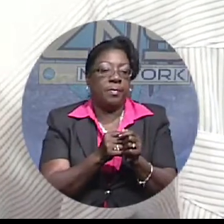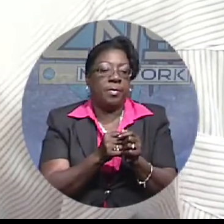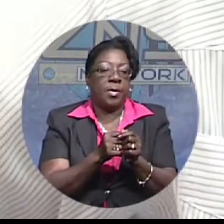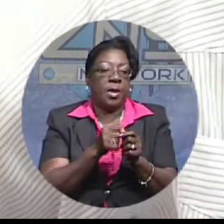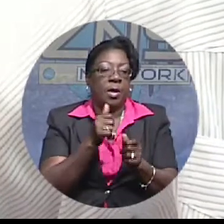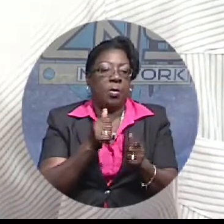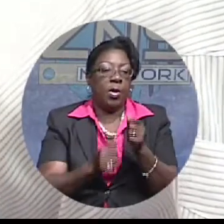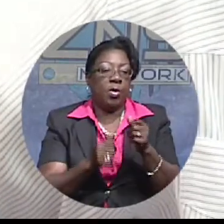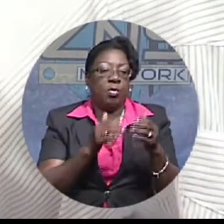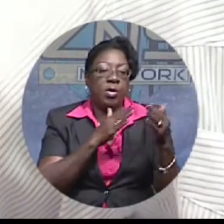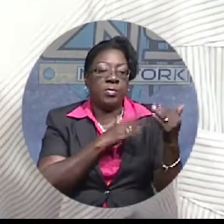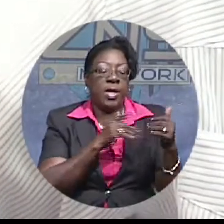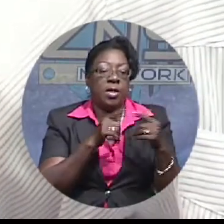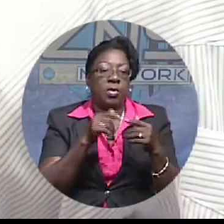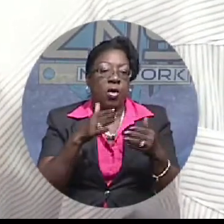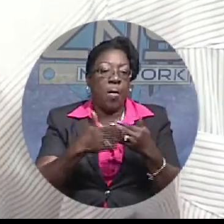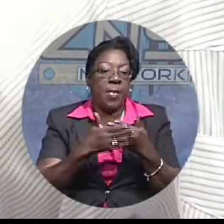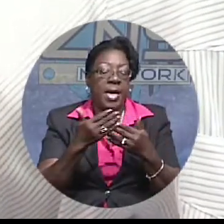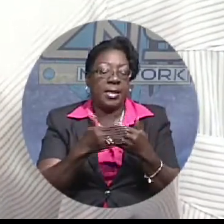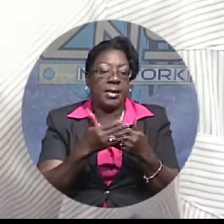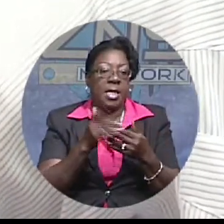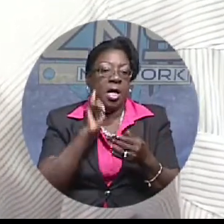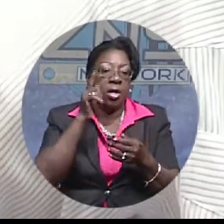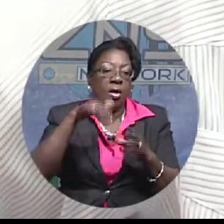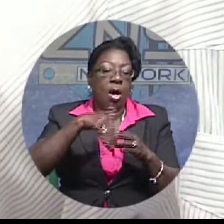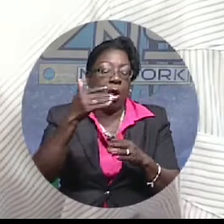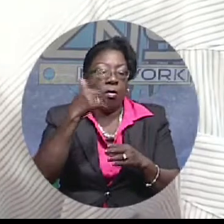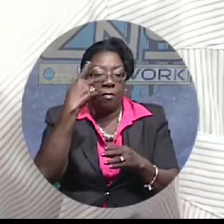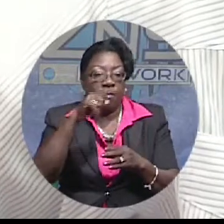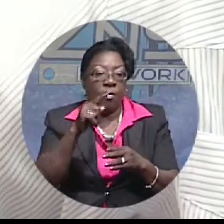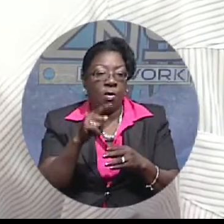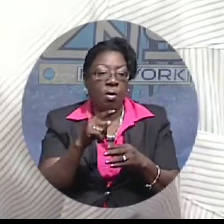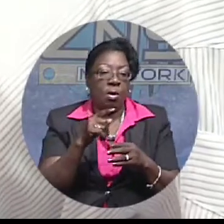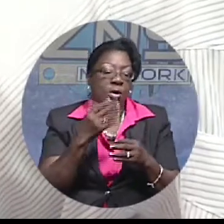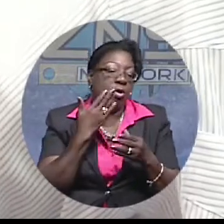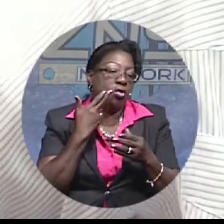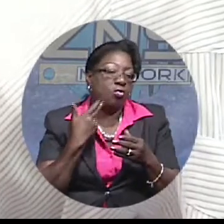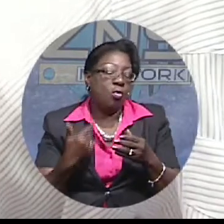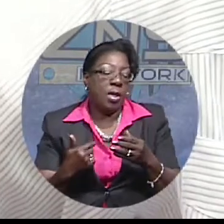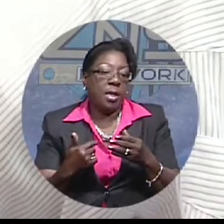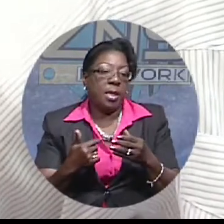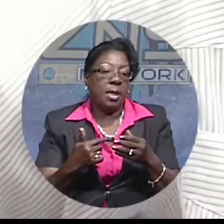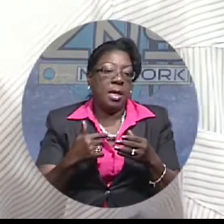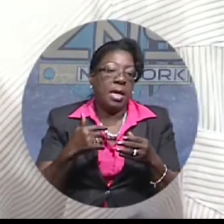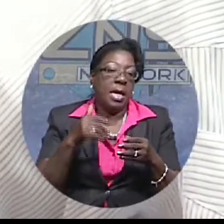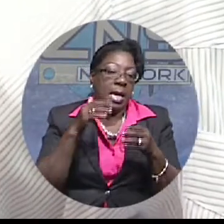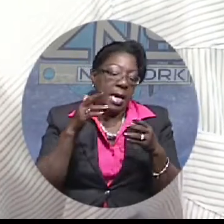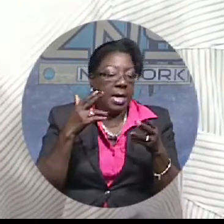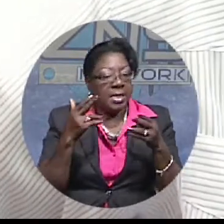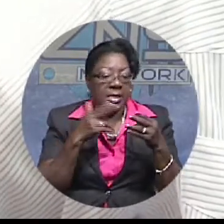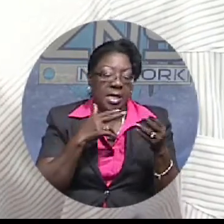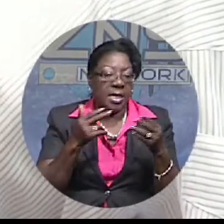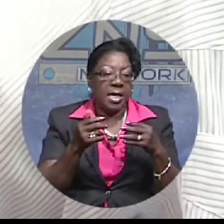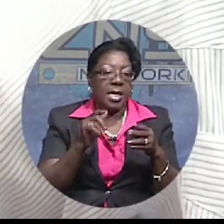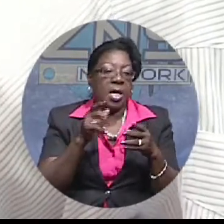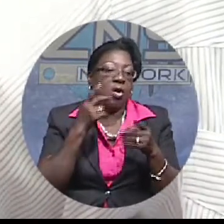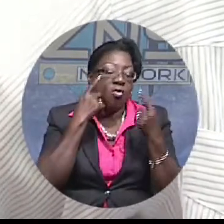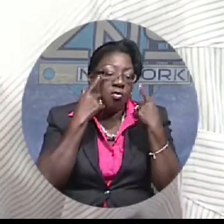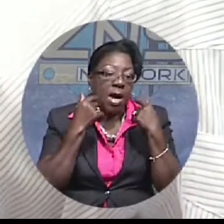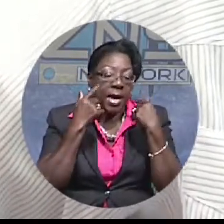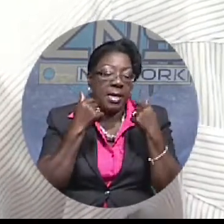With respect to your pets, look out for drooling, head shaking,